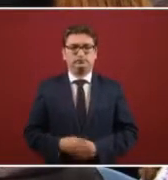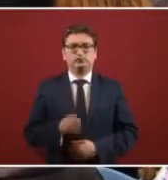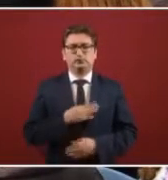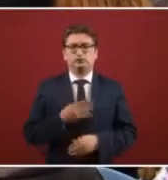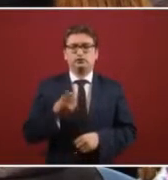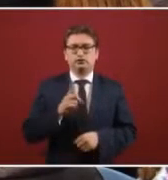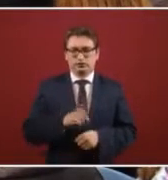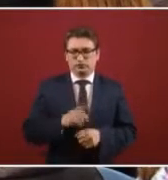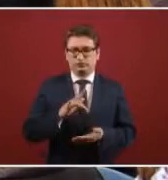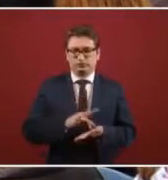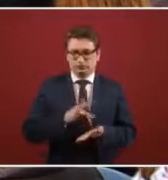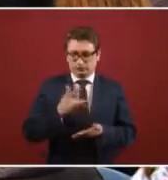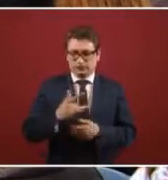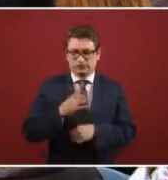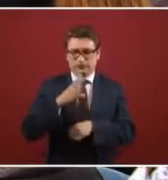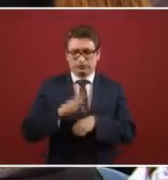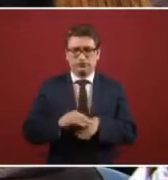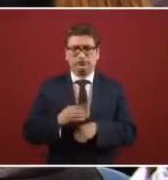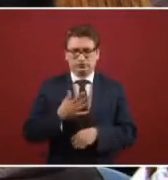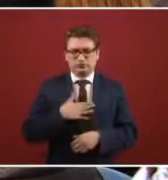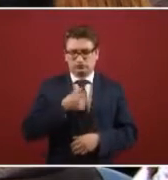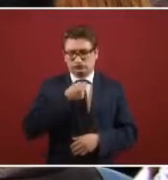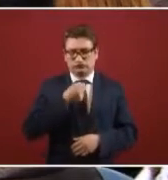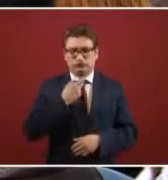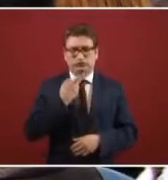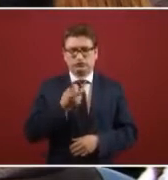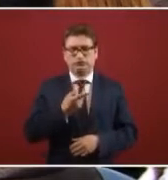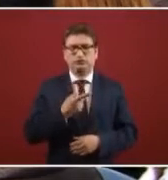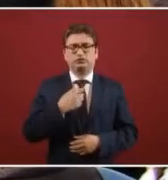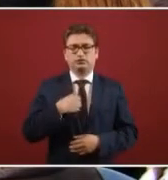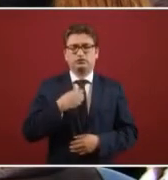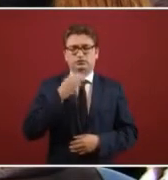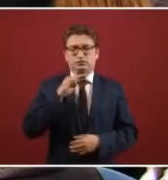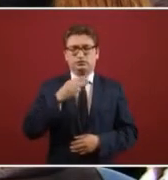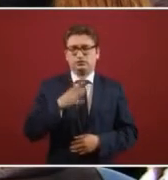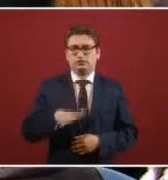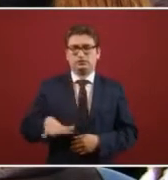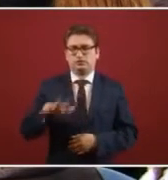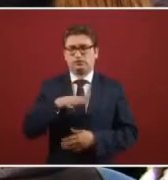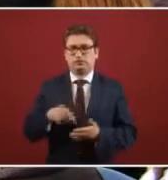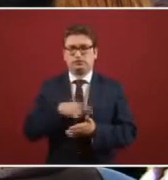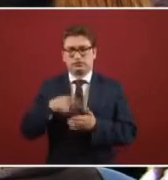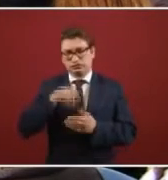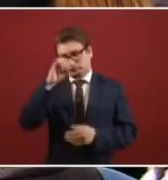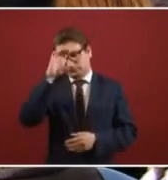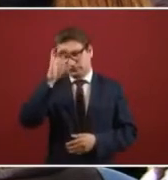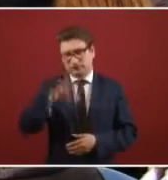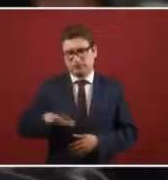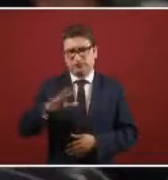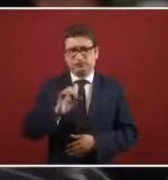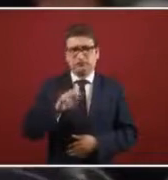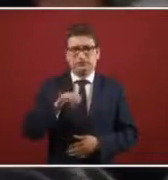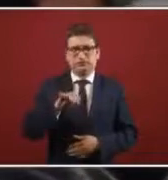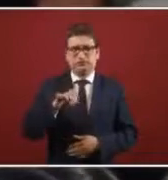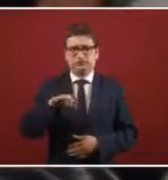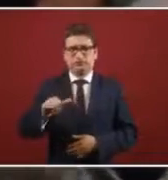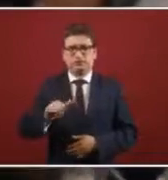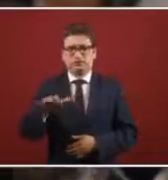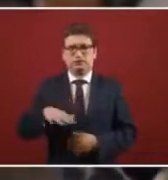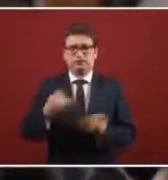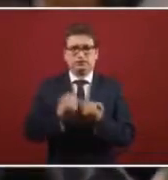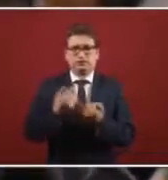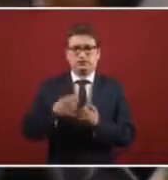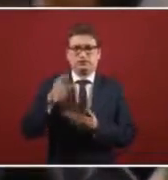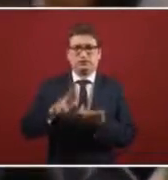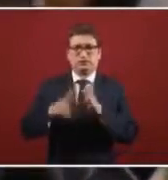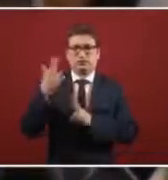Buenos días, gracias por permitirme la palabra. Thank you for Yo letting tengo un me talk. mensaje de los mineros de The Cananea, miners de las 3 huelgas